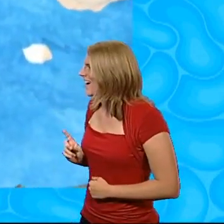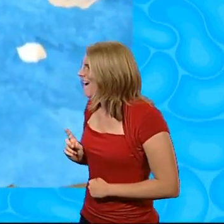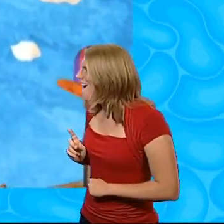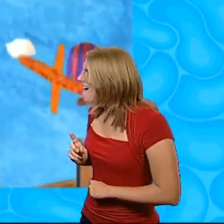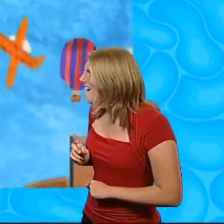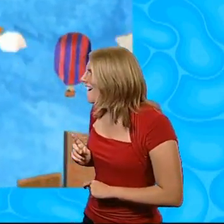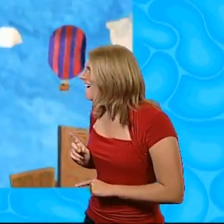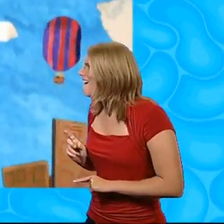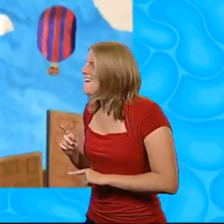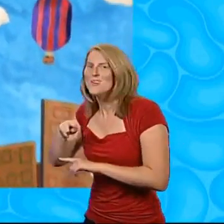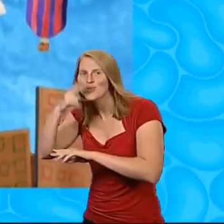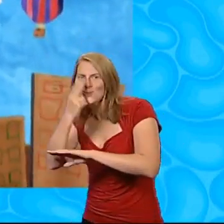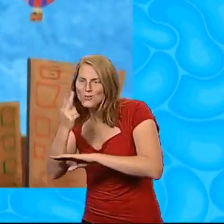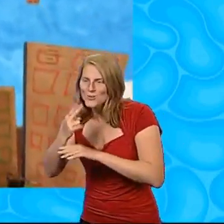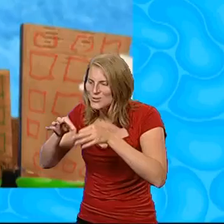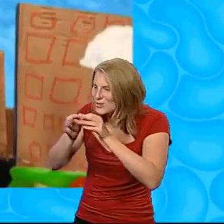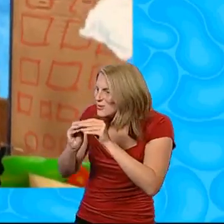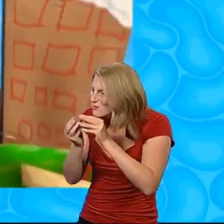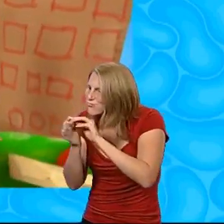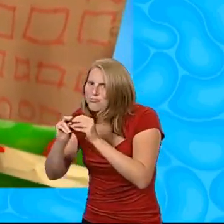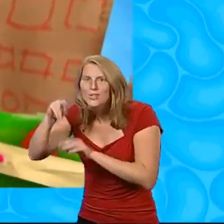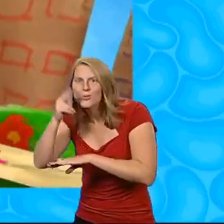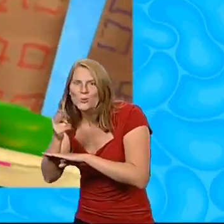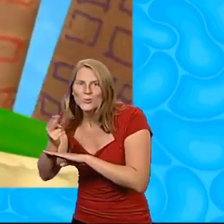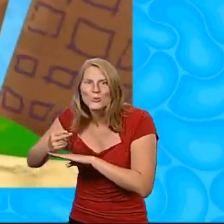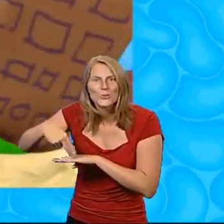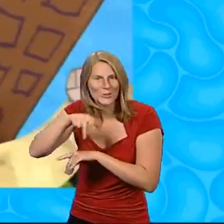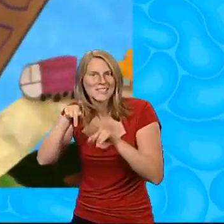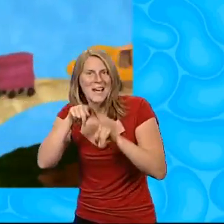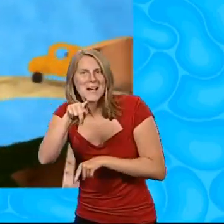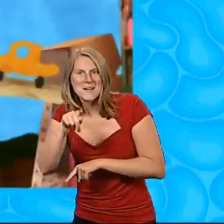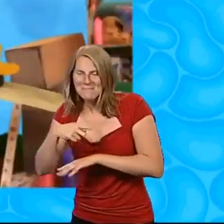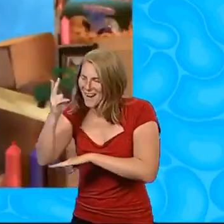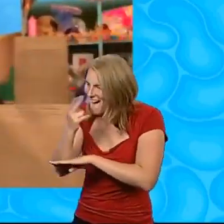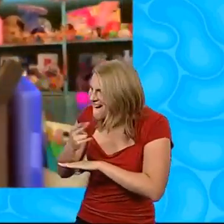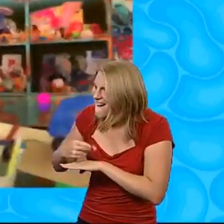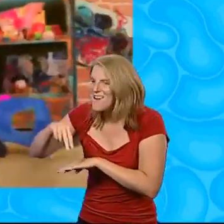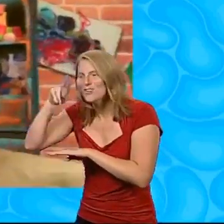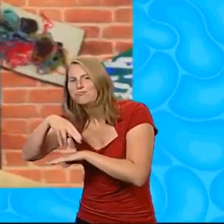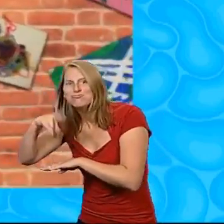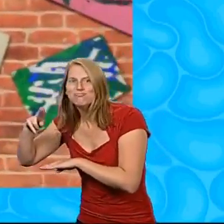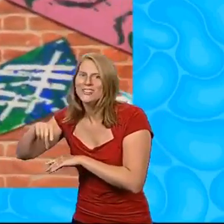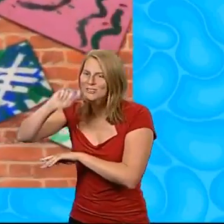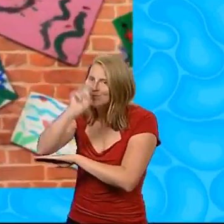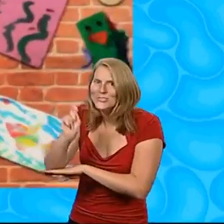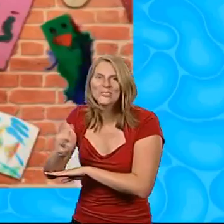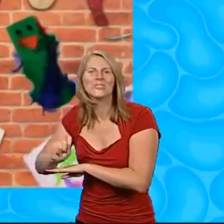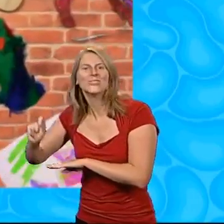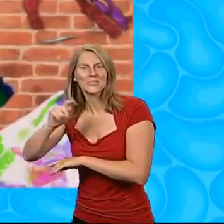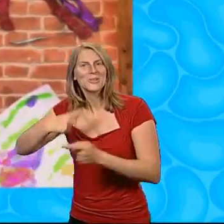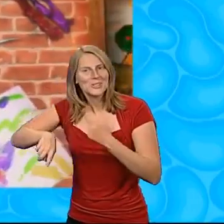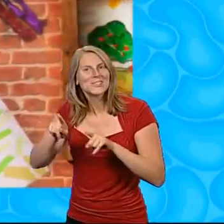Doodle-doo is what we do. Doodle. You can doodle-doo